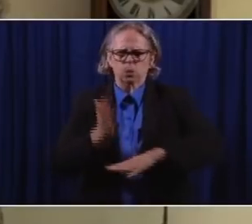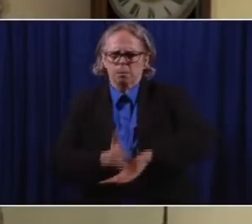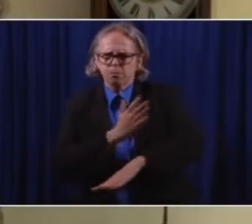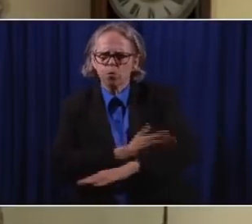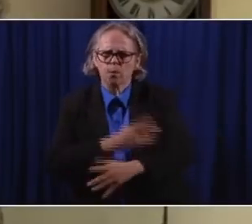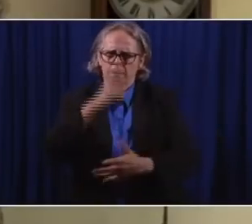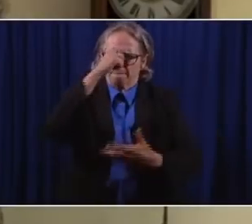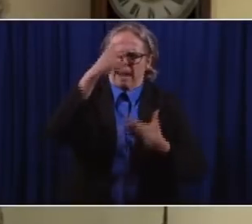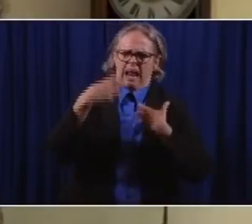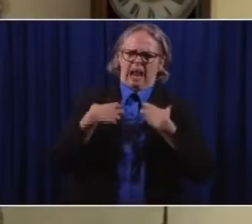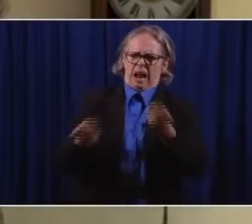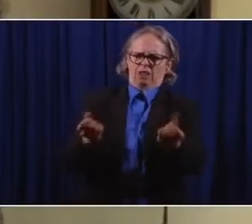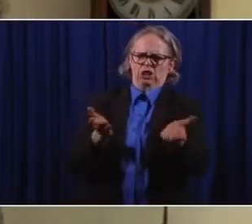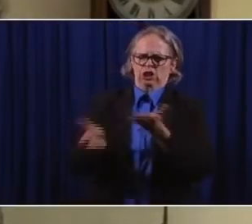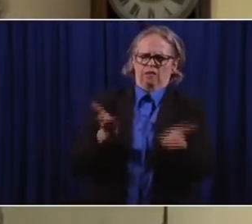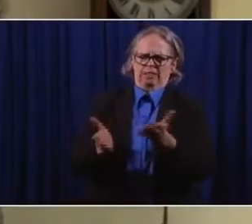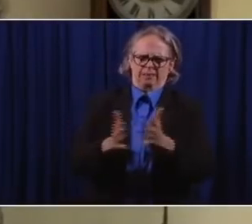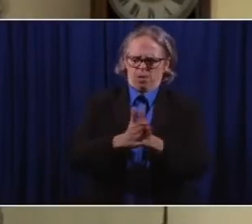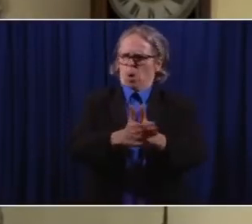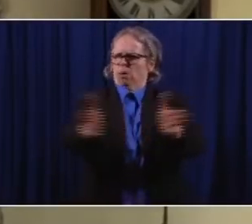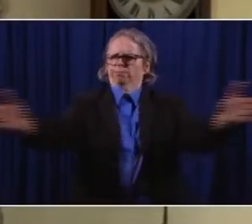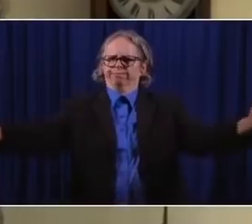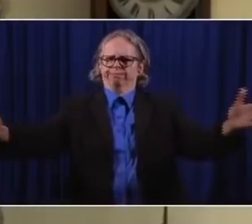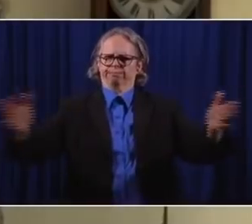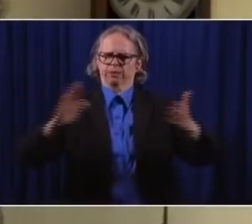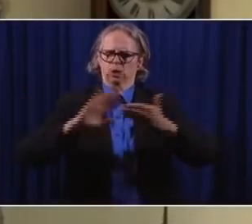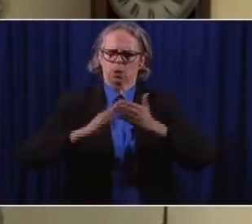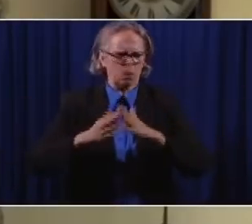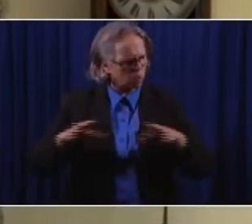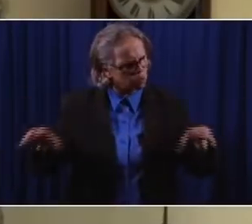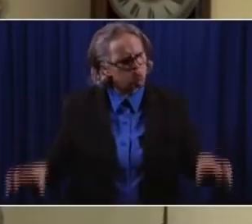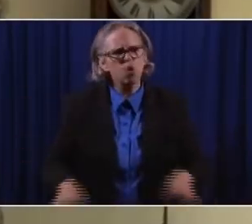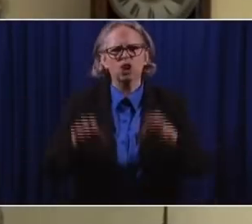everyone else. And so we're going to continue to work on this.